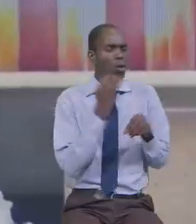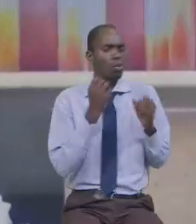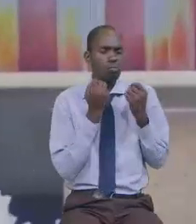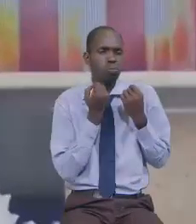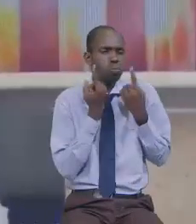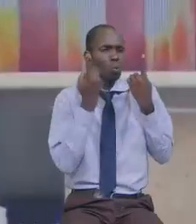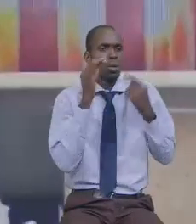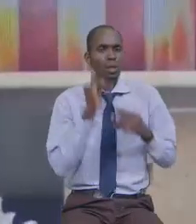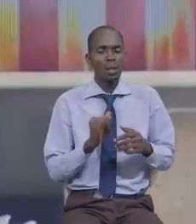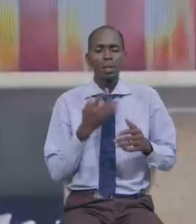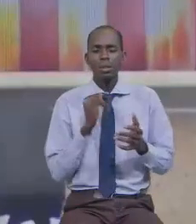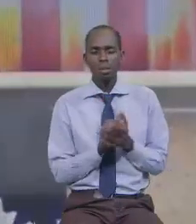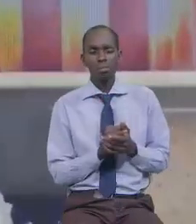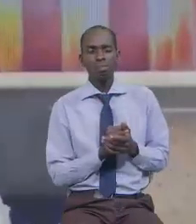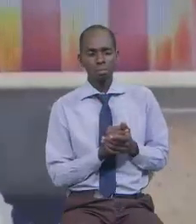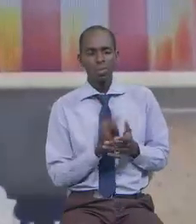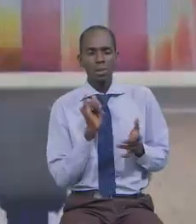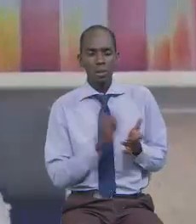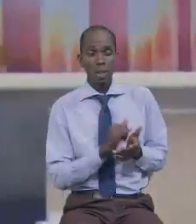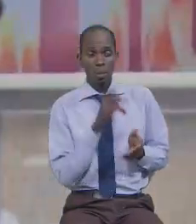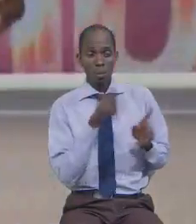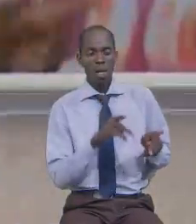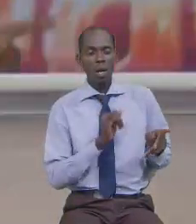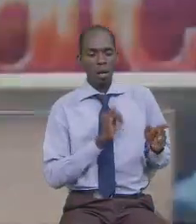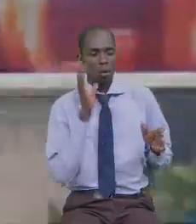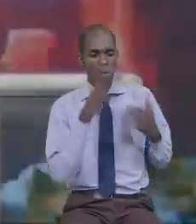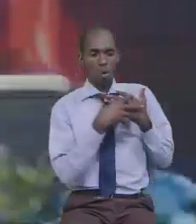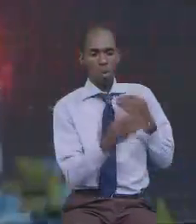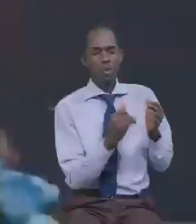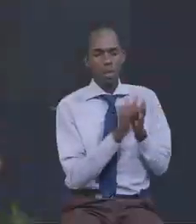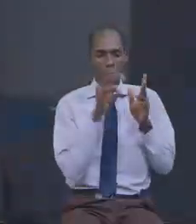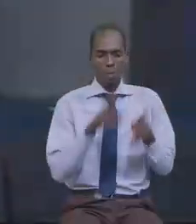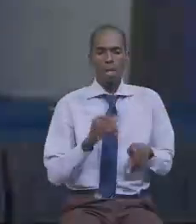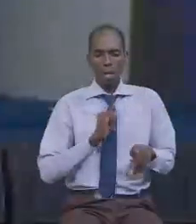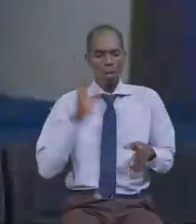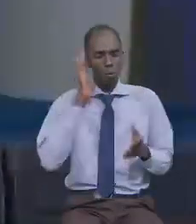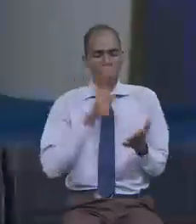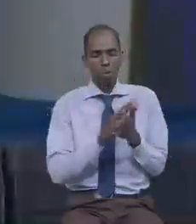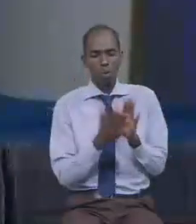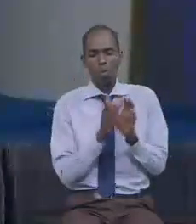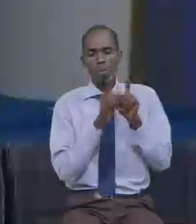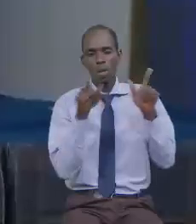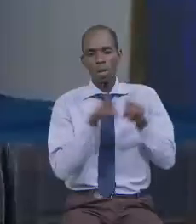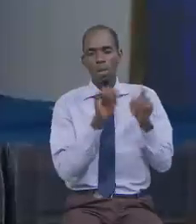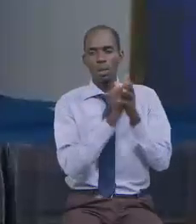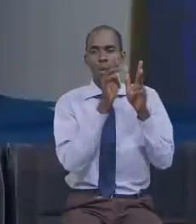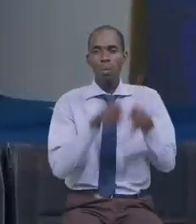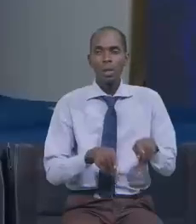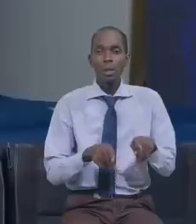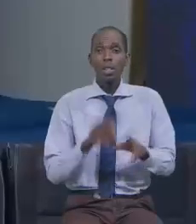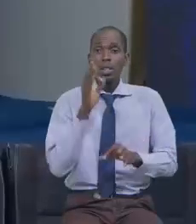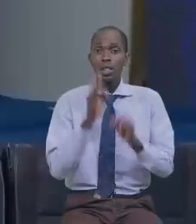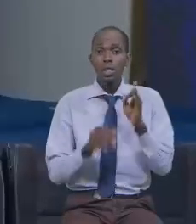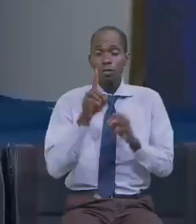says, that is what I will become. Say it, say it, say it. And when you say it for the first time,